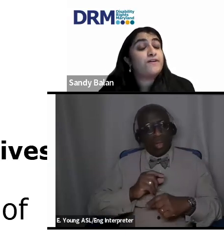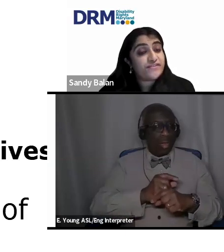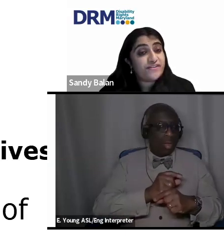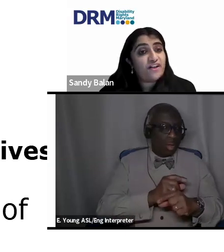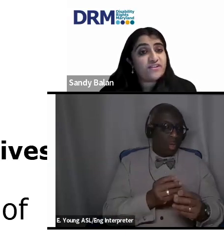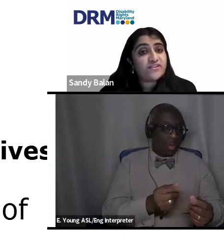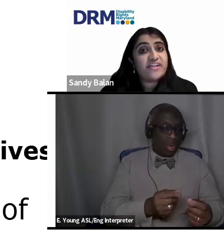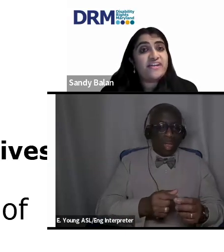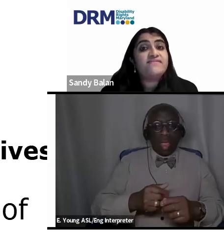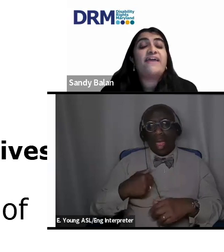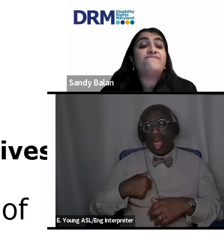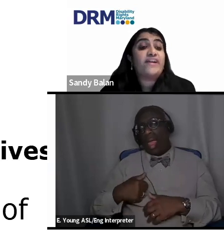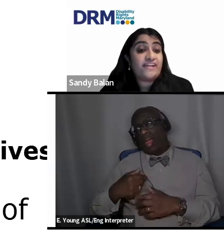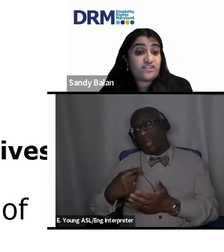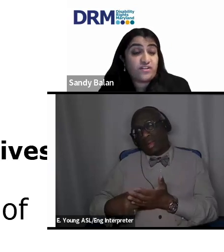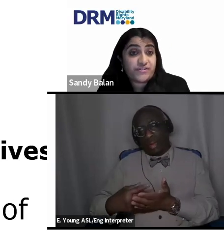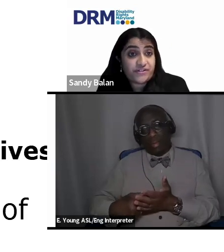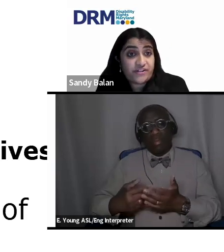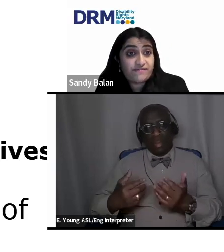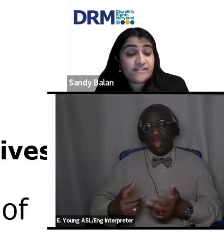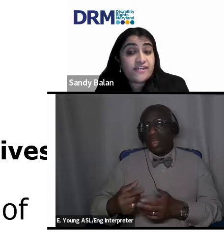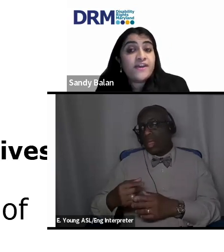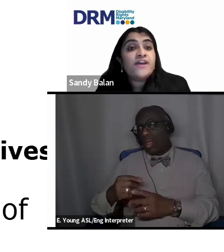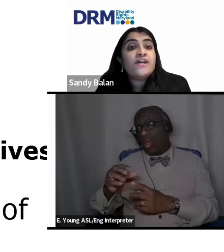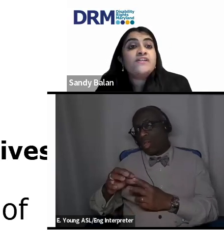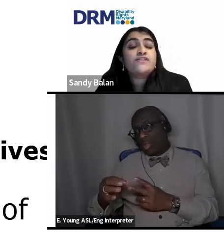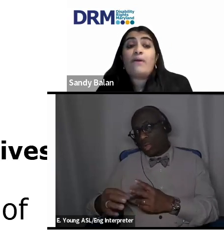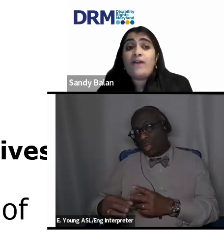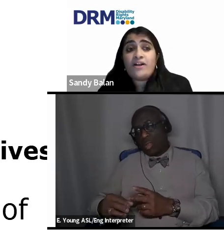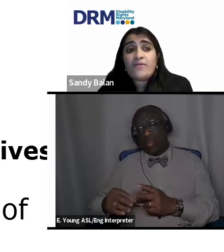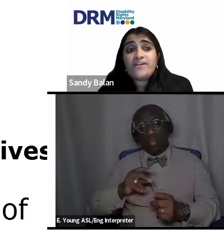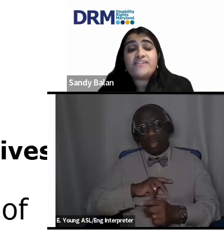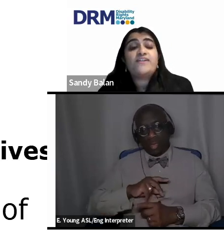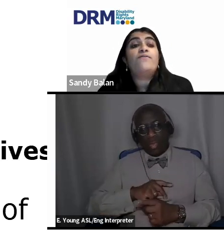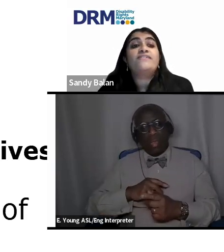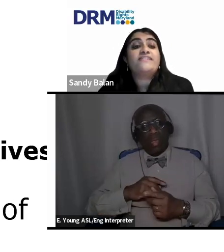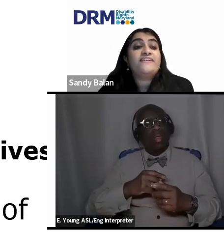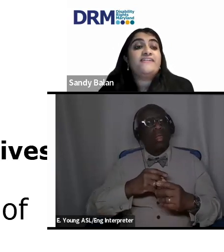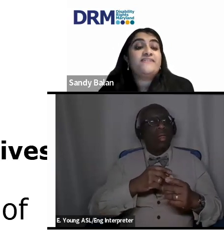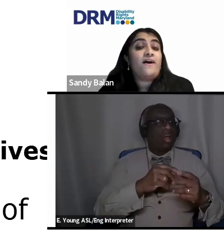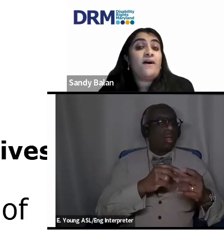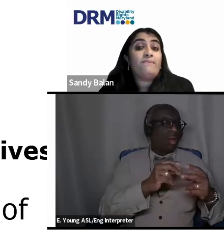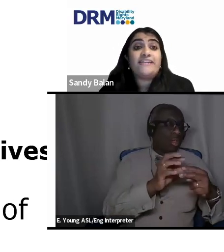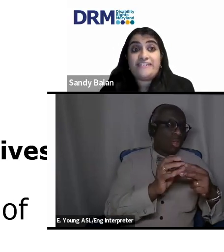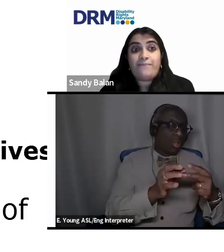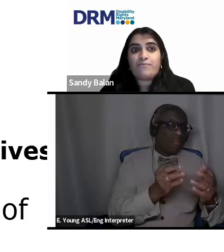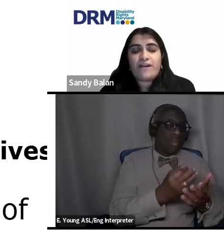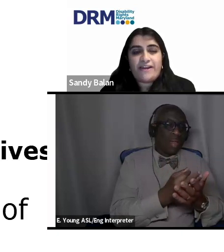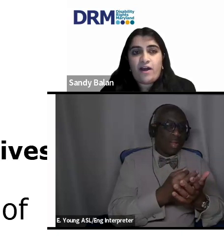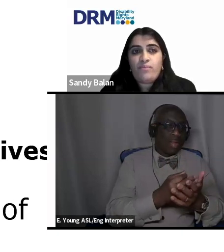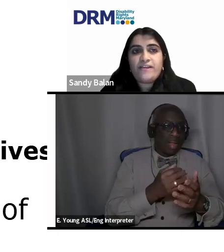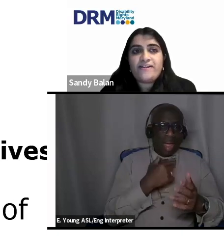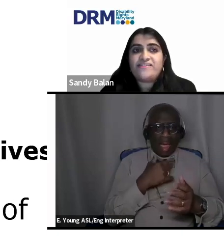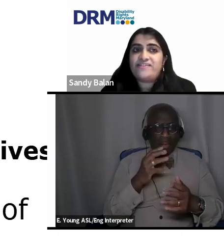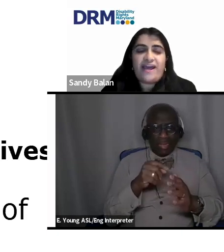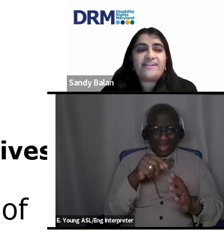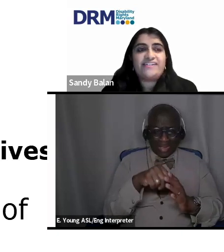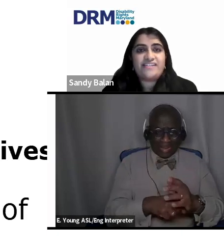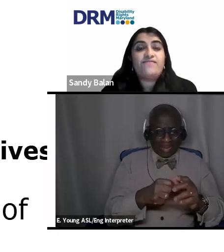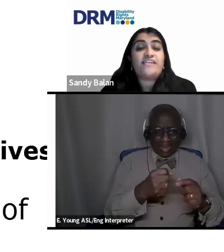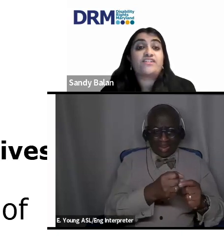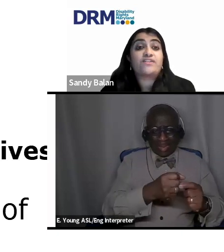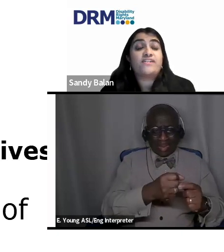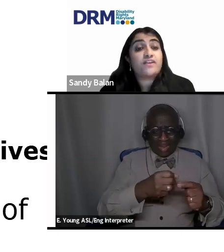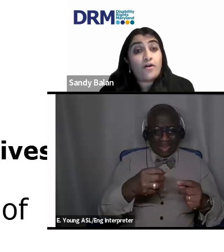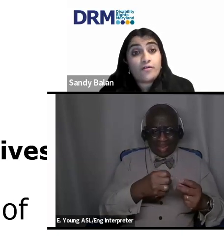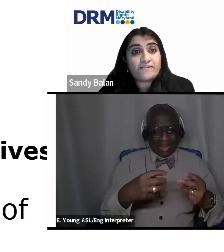alternatives up into personal alternatives and financial alternatives. So I'm not going to go into these in depth right now because that